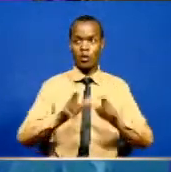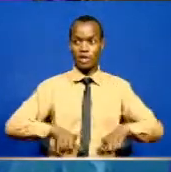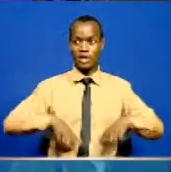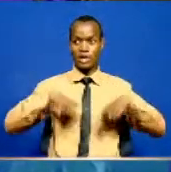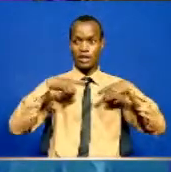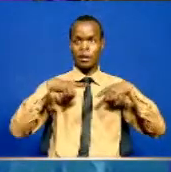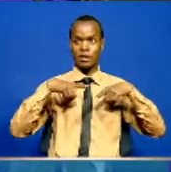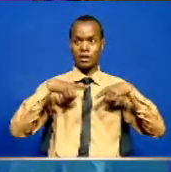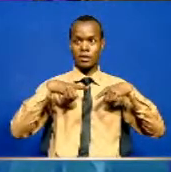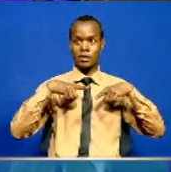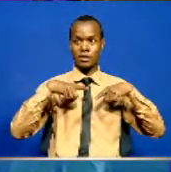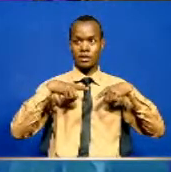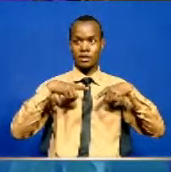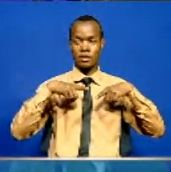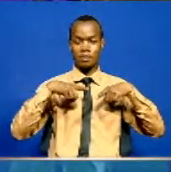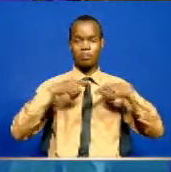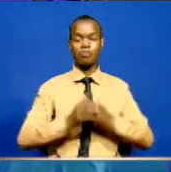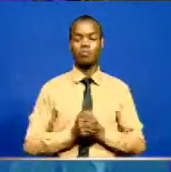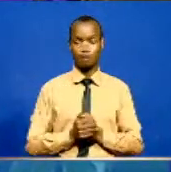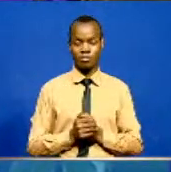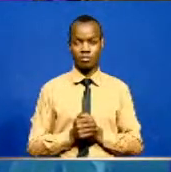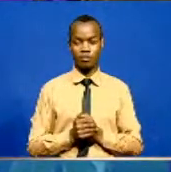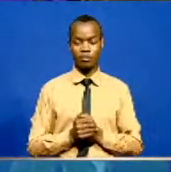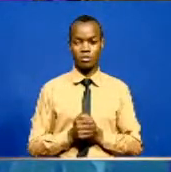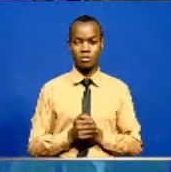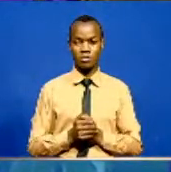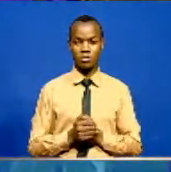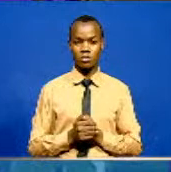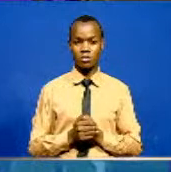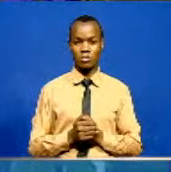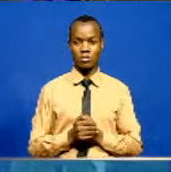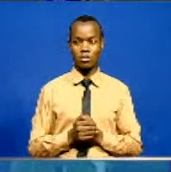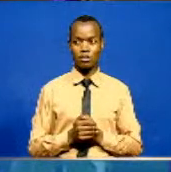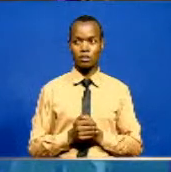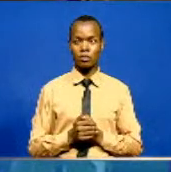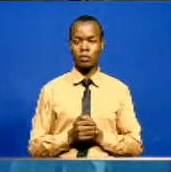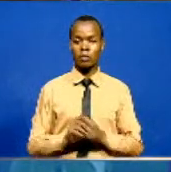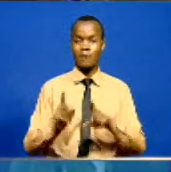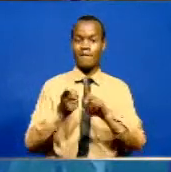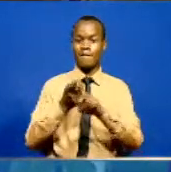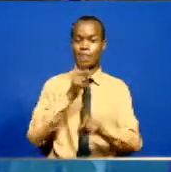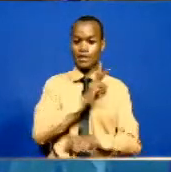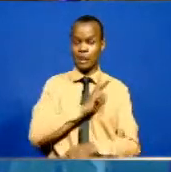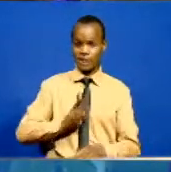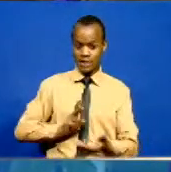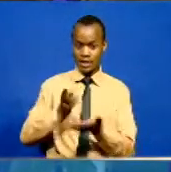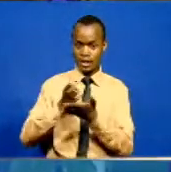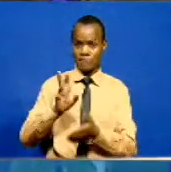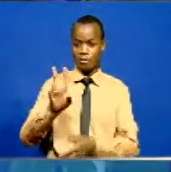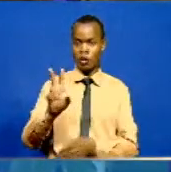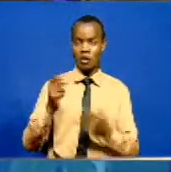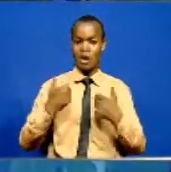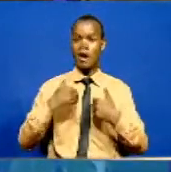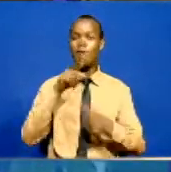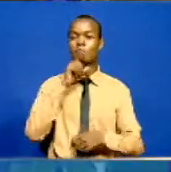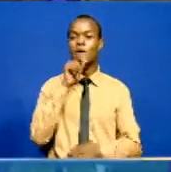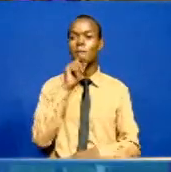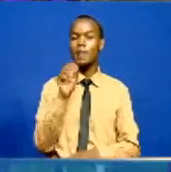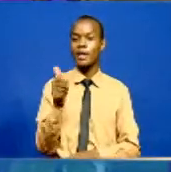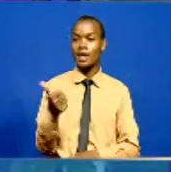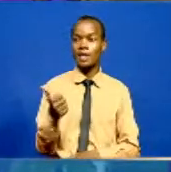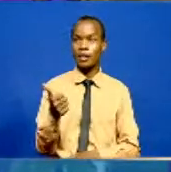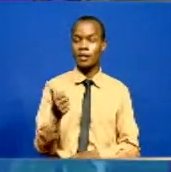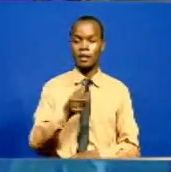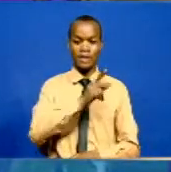not displeased with death. 1 Kings chapter 2, we have another man,